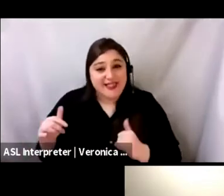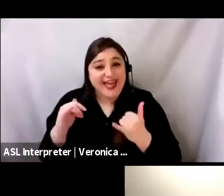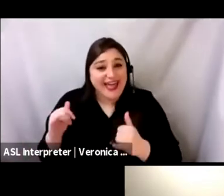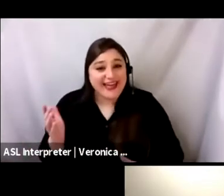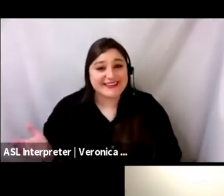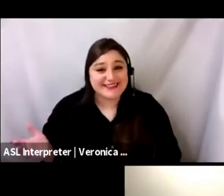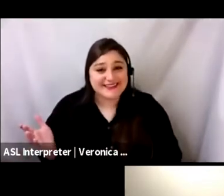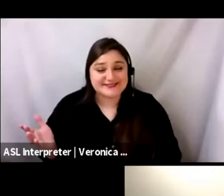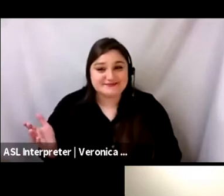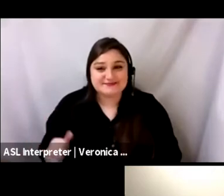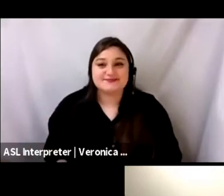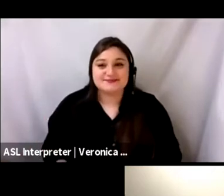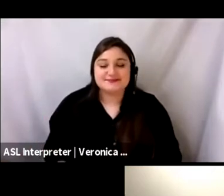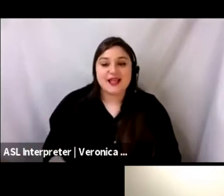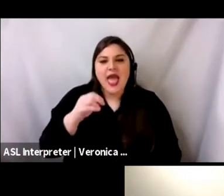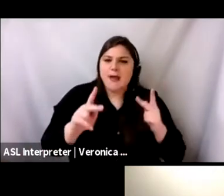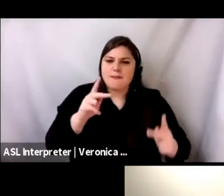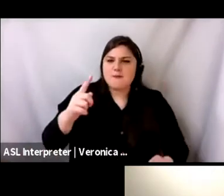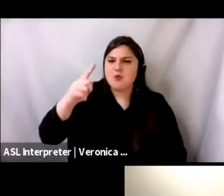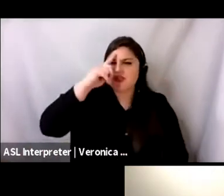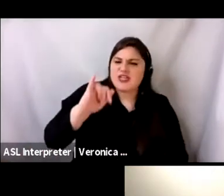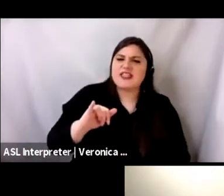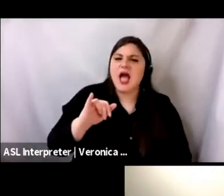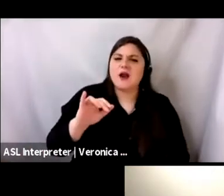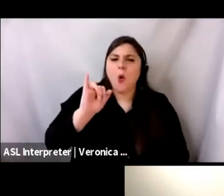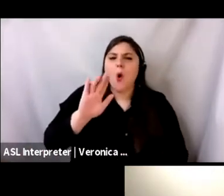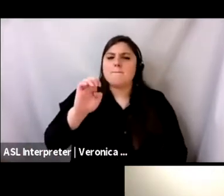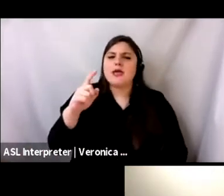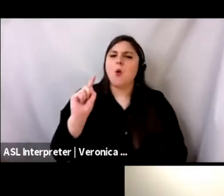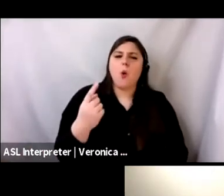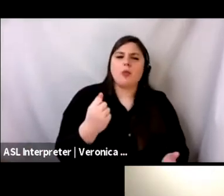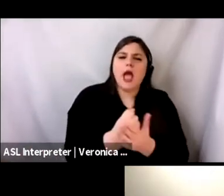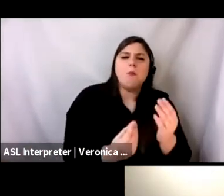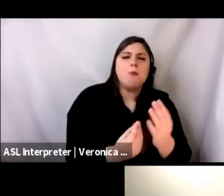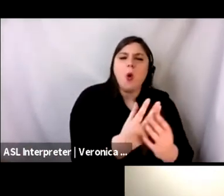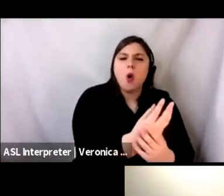honey, and they're just here to produce honey and pollinate our crops, right? So